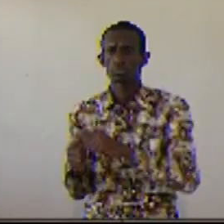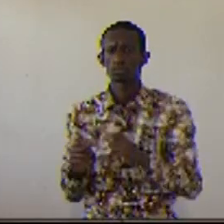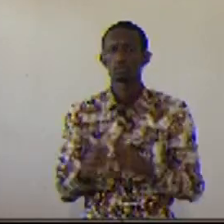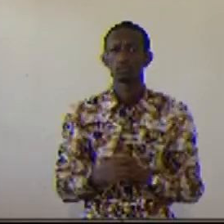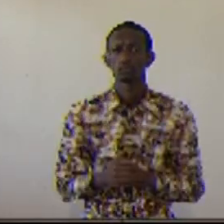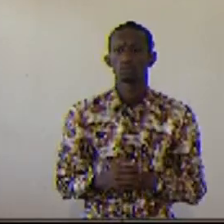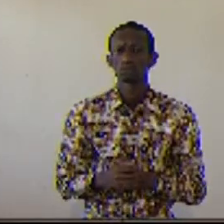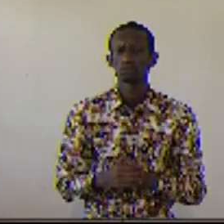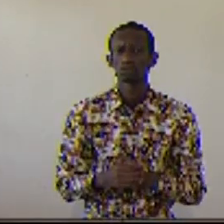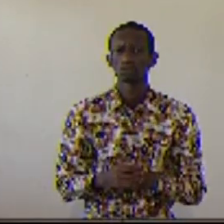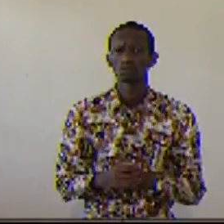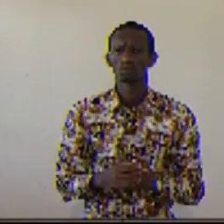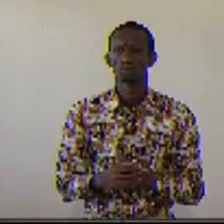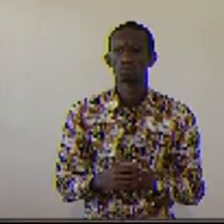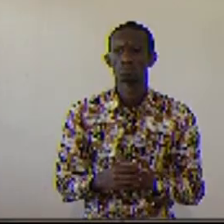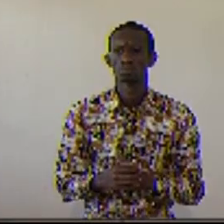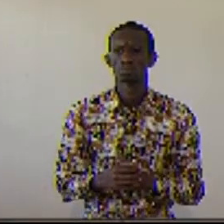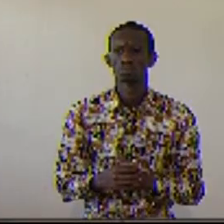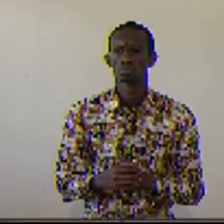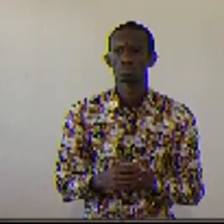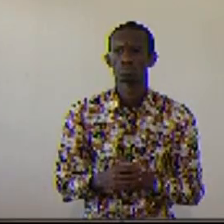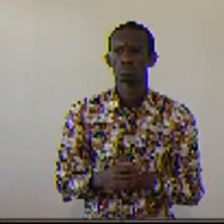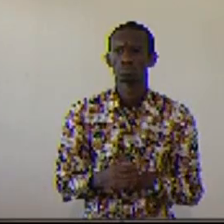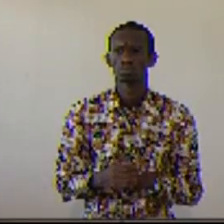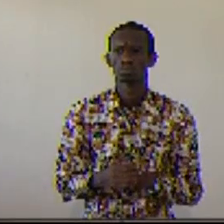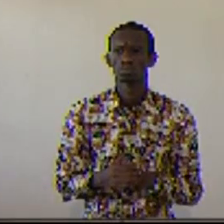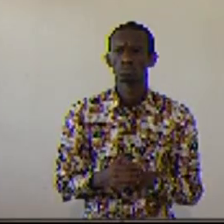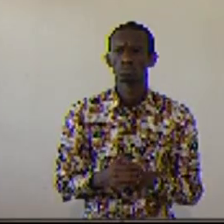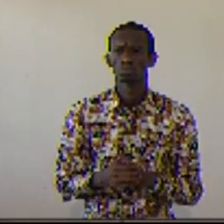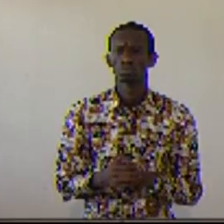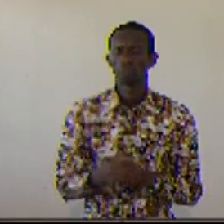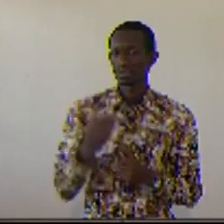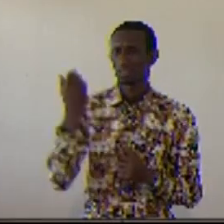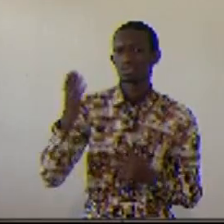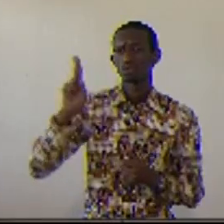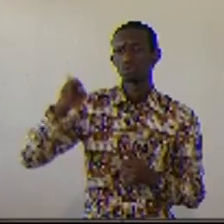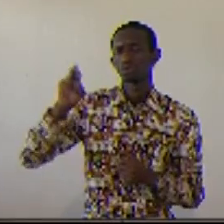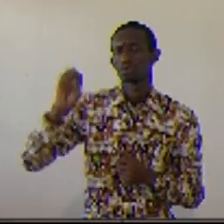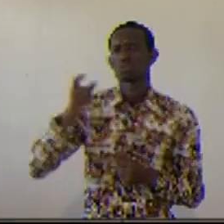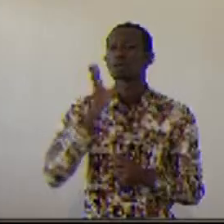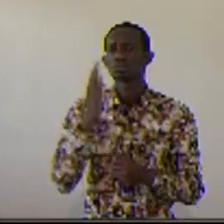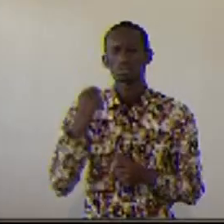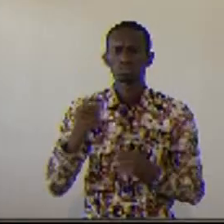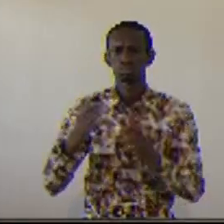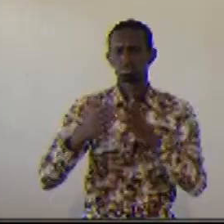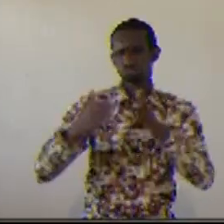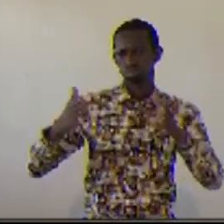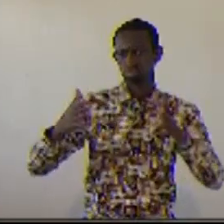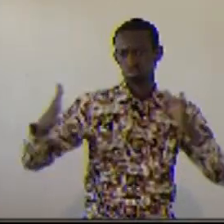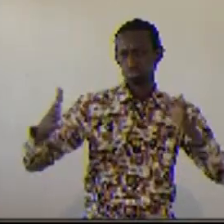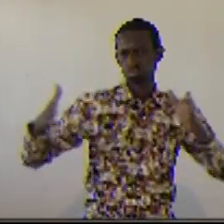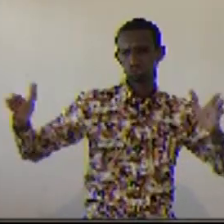hexagon. I've just made it. Don't think that this one is longer than, I'm just enlarging it to make it more easier